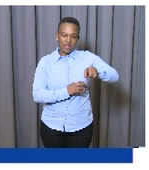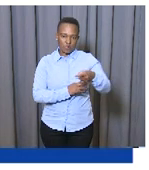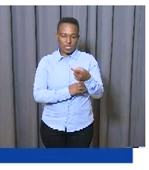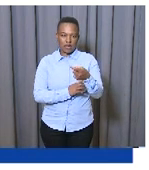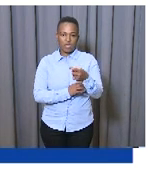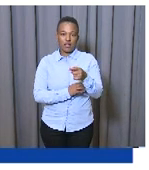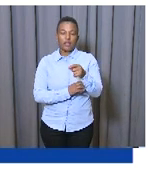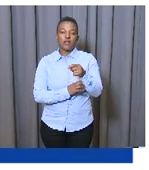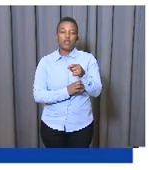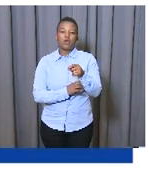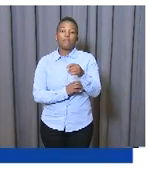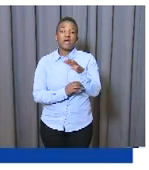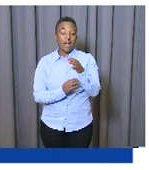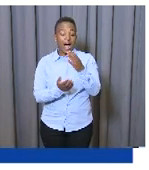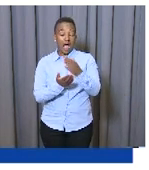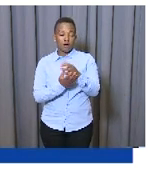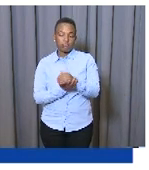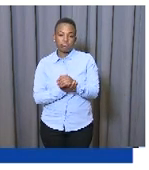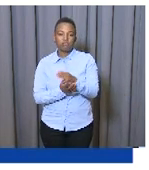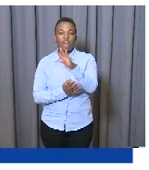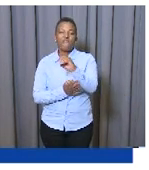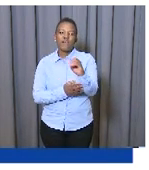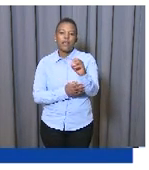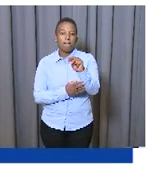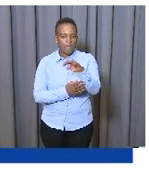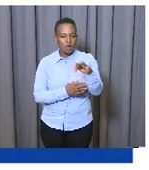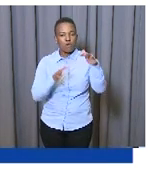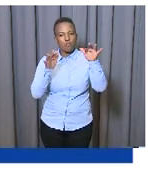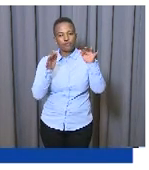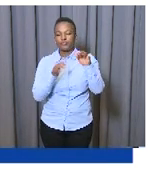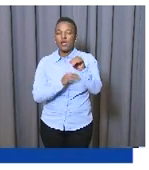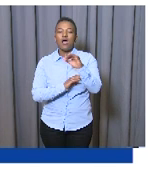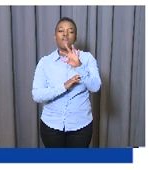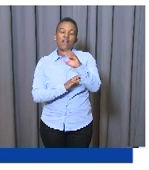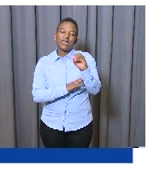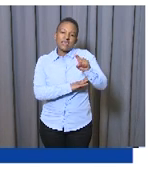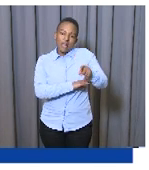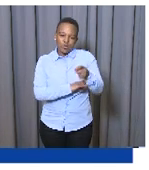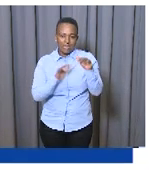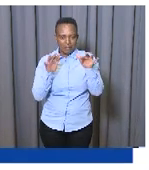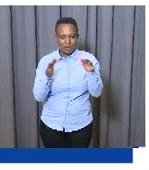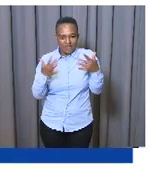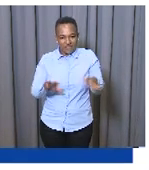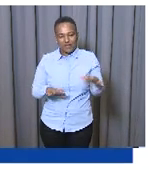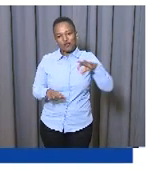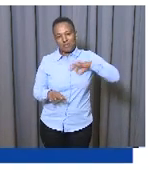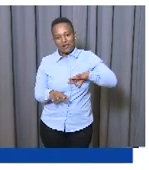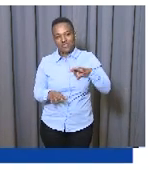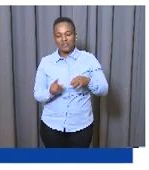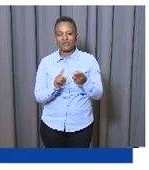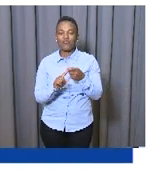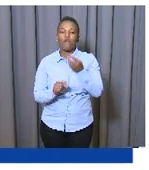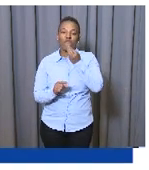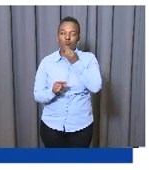518,835 people. 500,000 people have been able to benefit since the start of the lockdown from our food